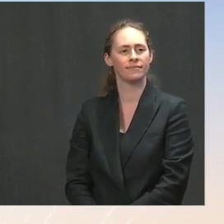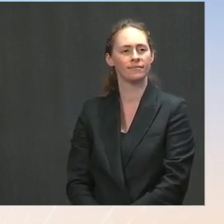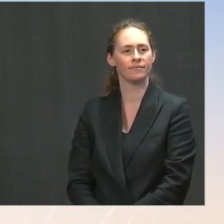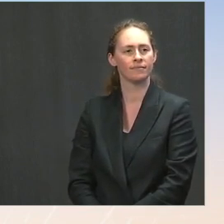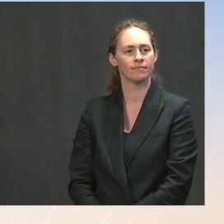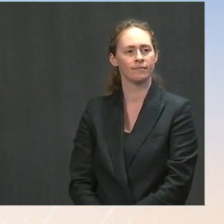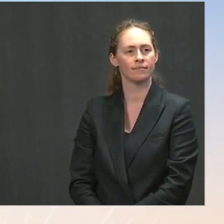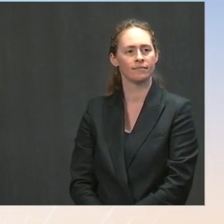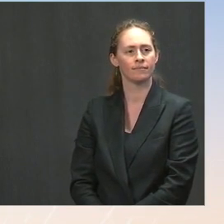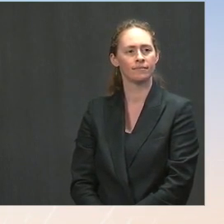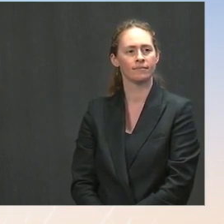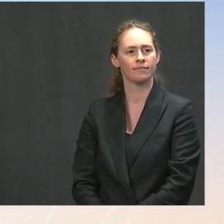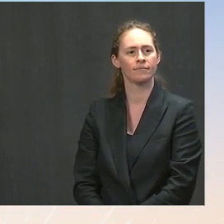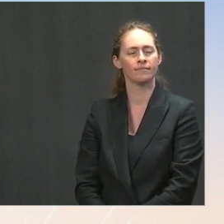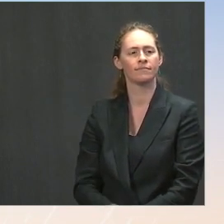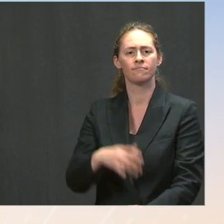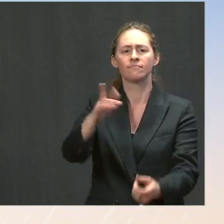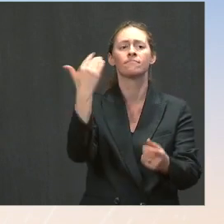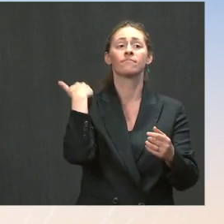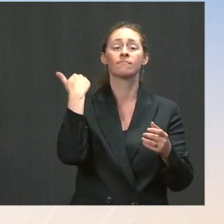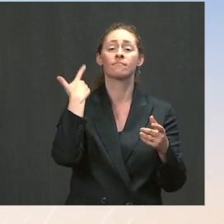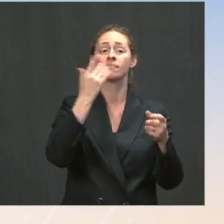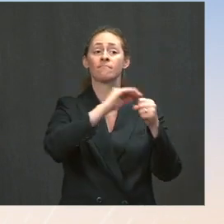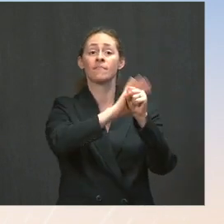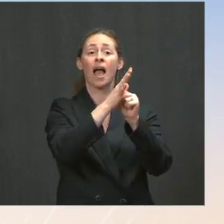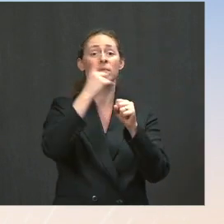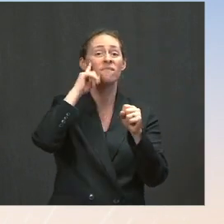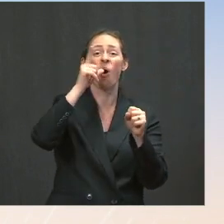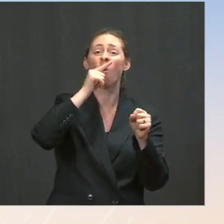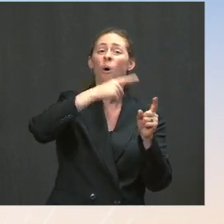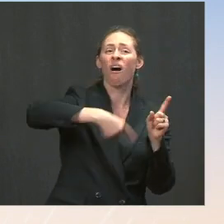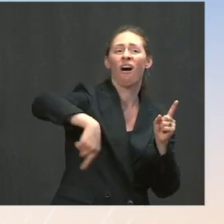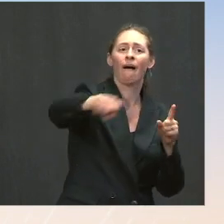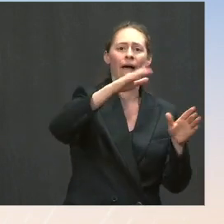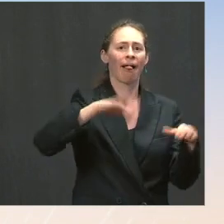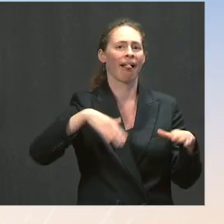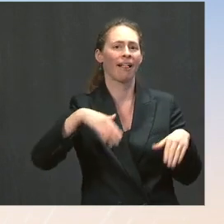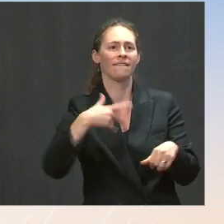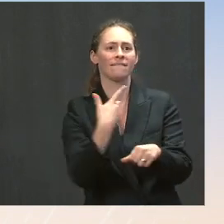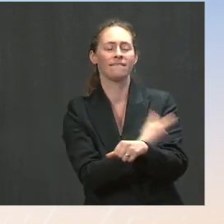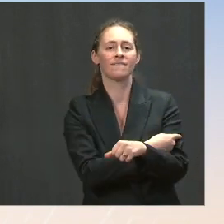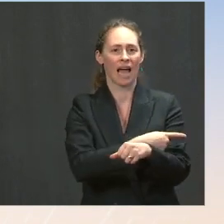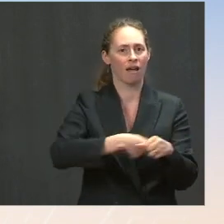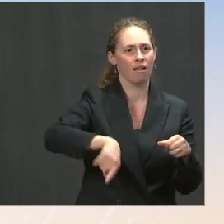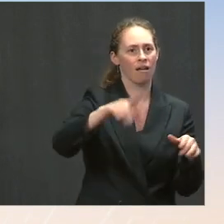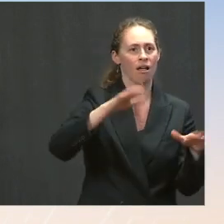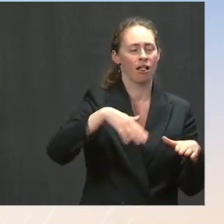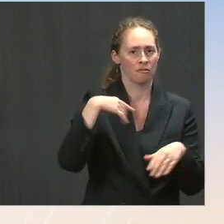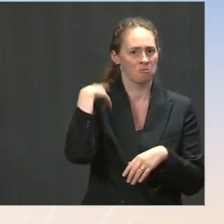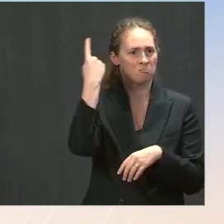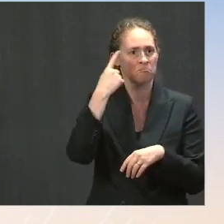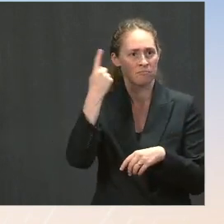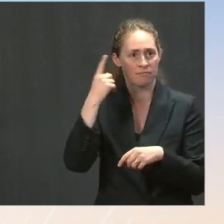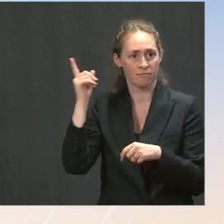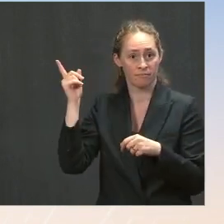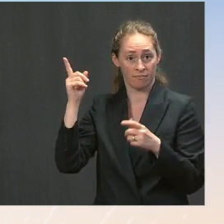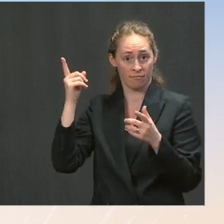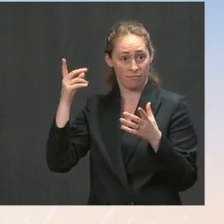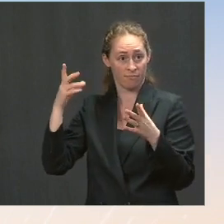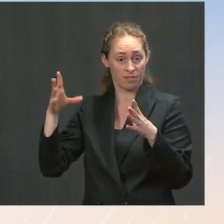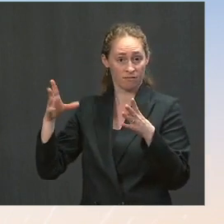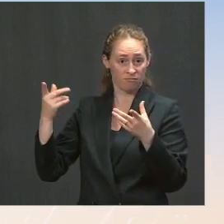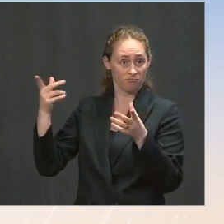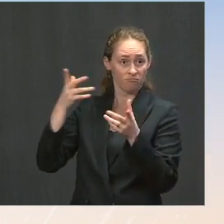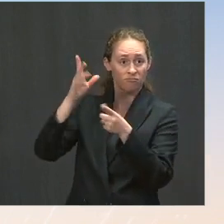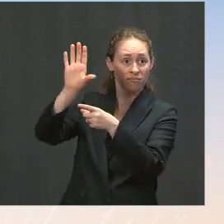president satisfied with the leadership at the CDC right now? The president is satisfied with the fact